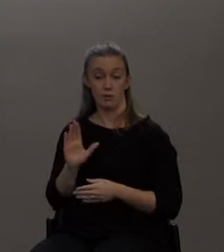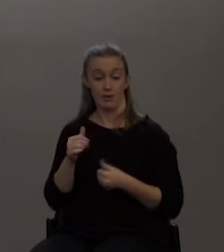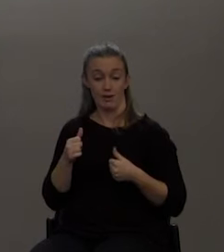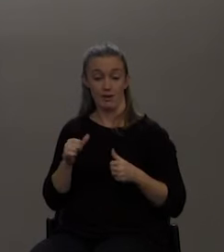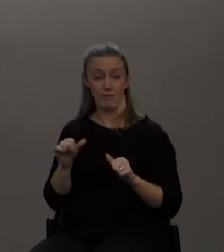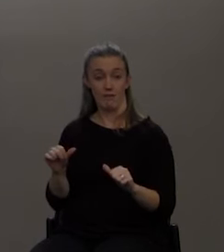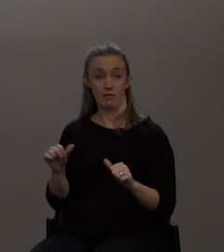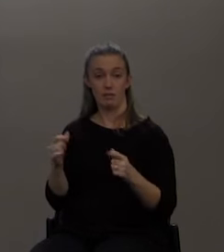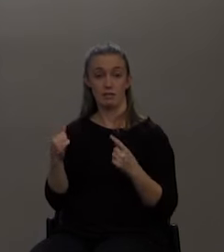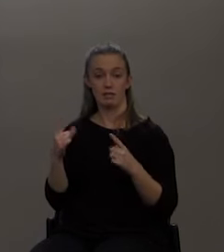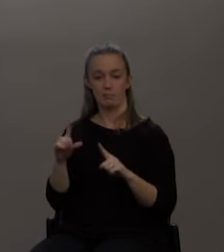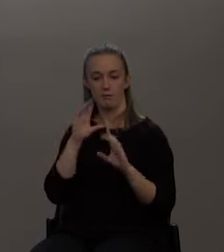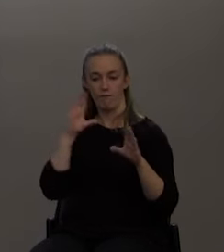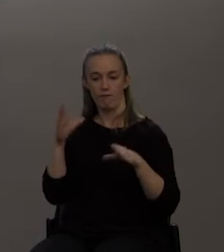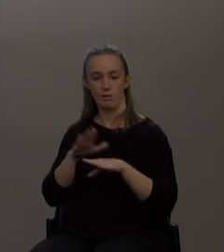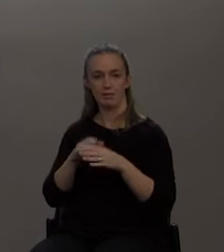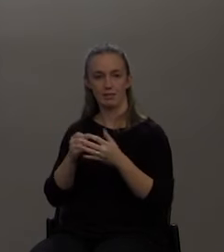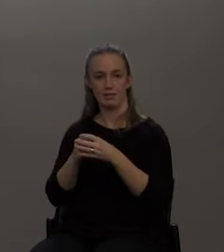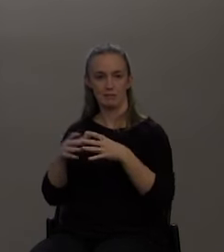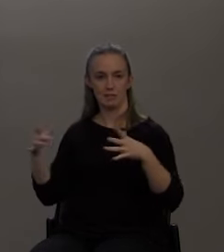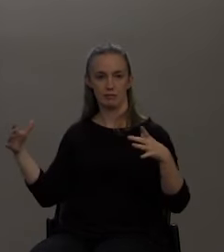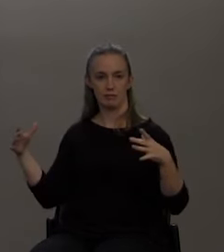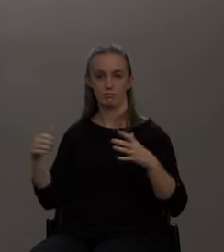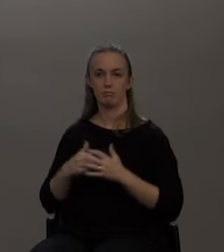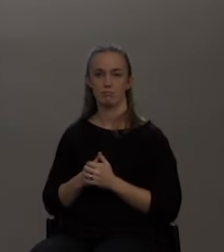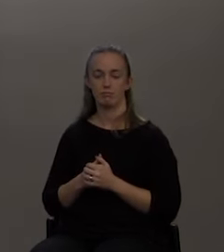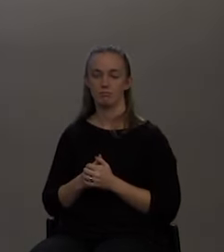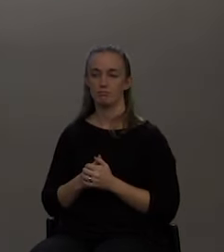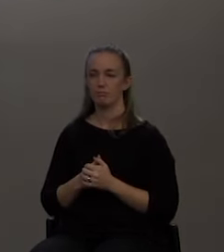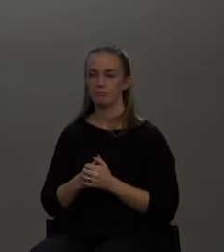particularly around expansion. And we'll talk about that in just a moment.